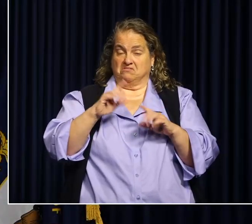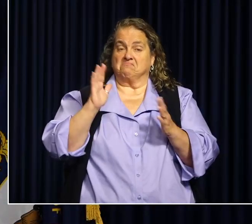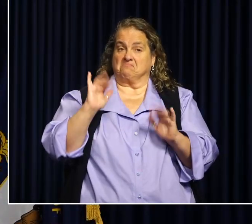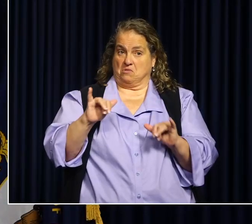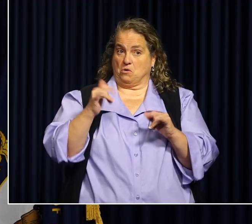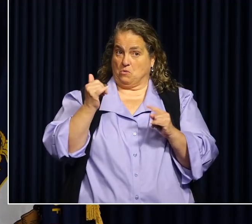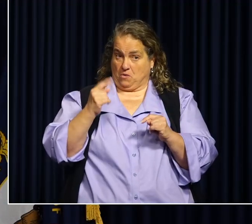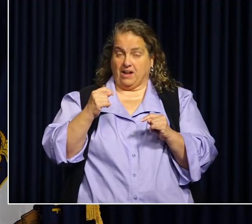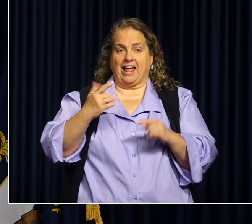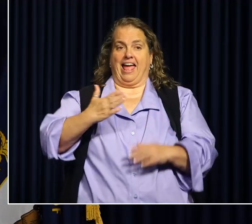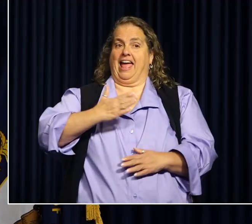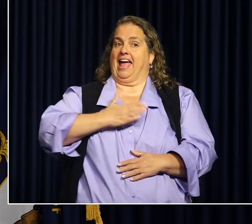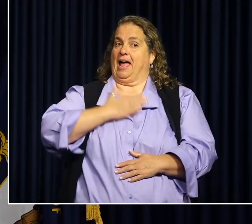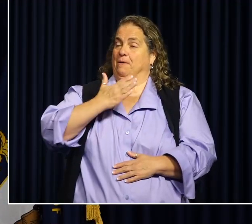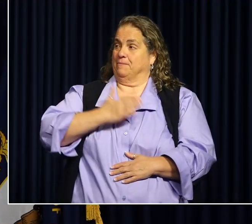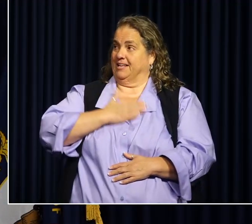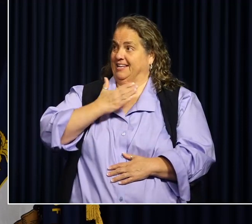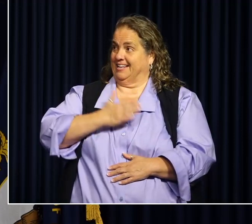lessons, Happy